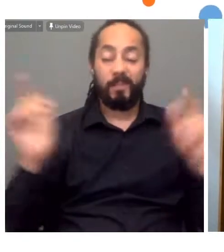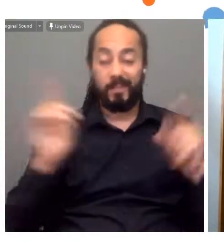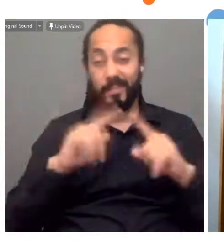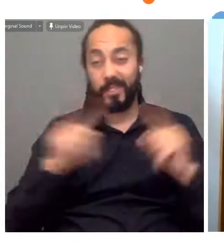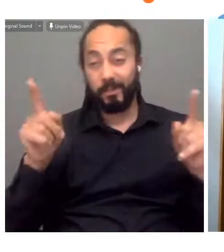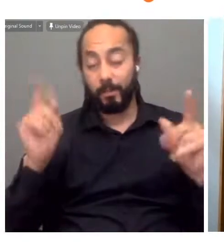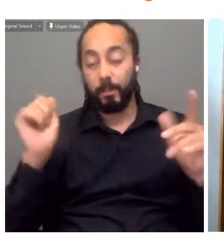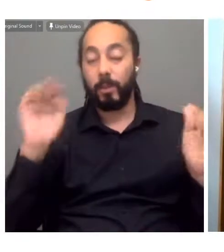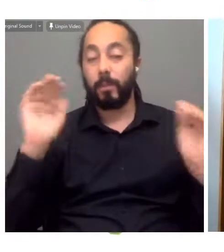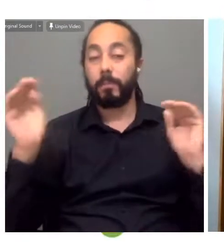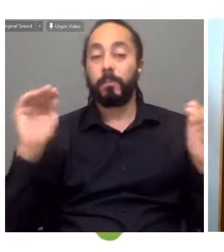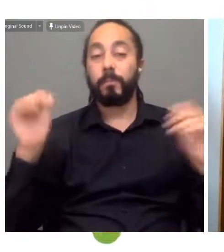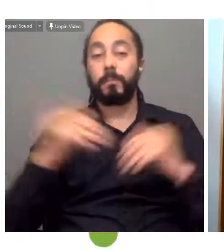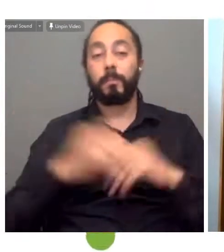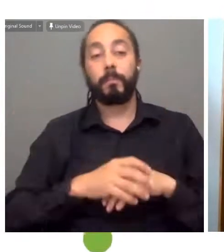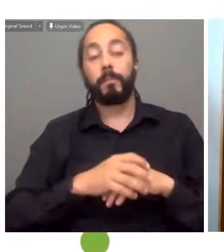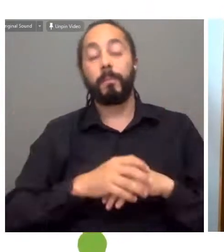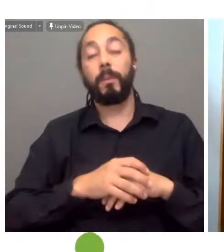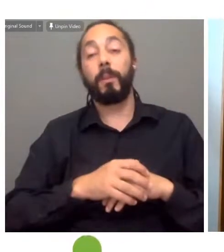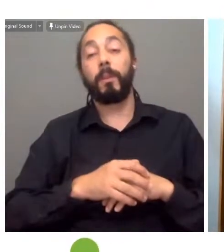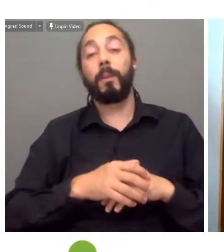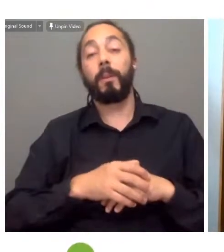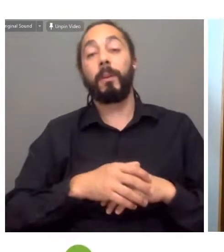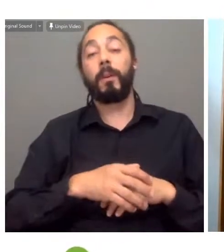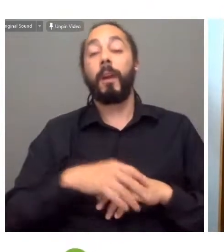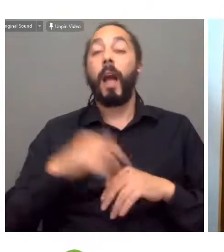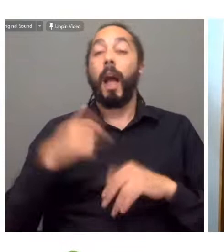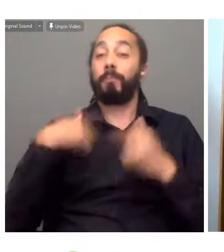we are talking with my colleague Melanie Jolie